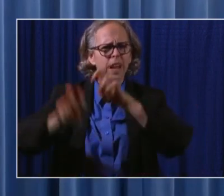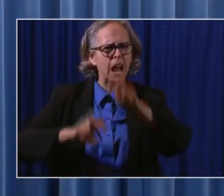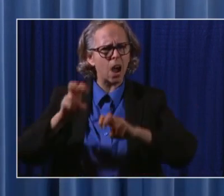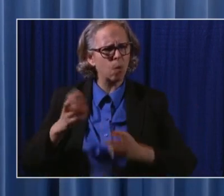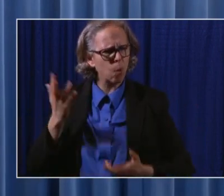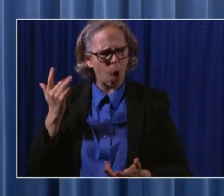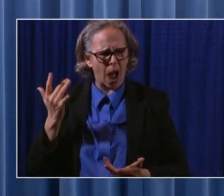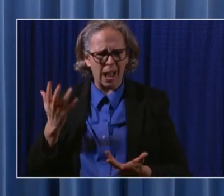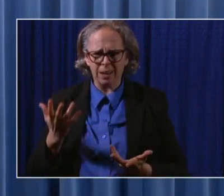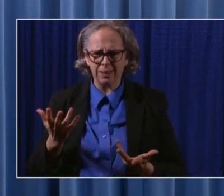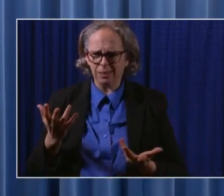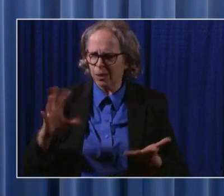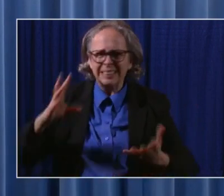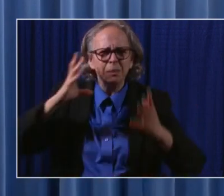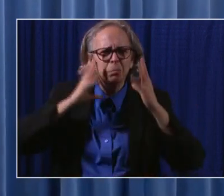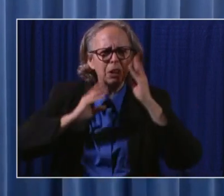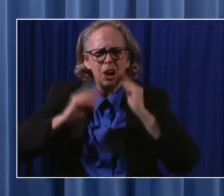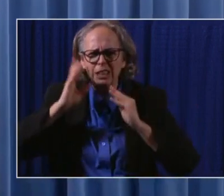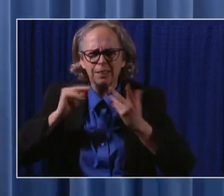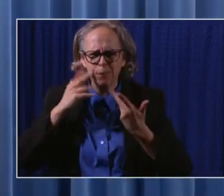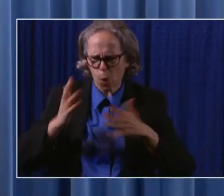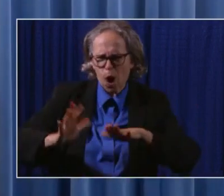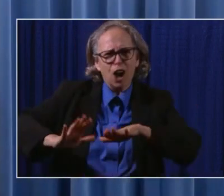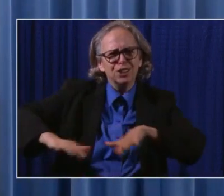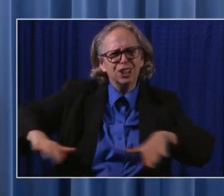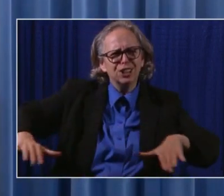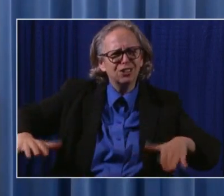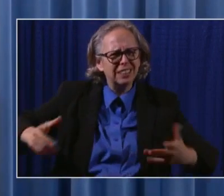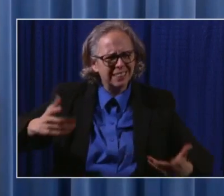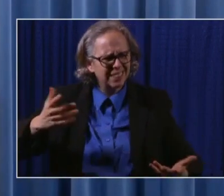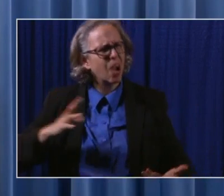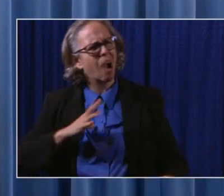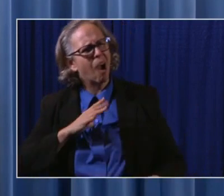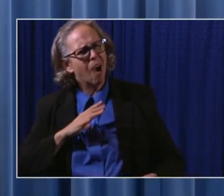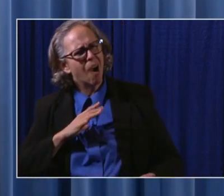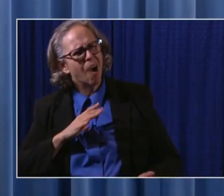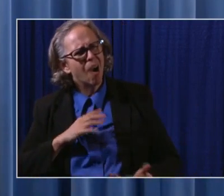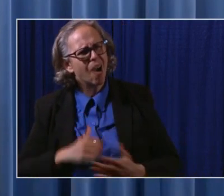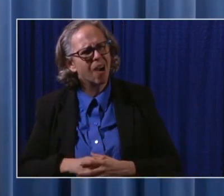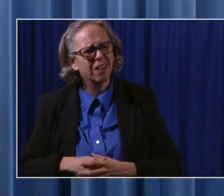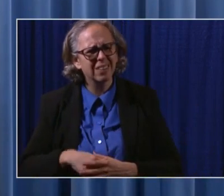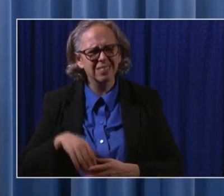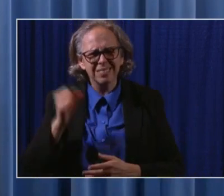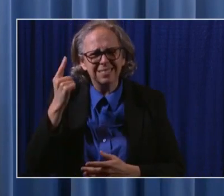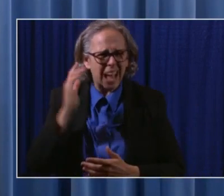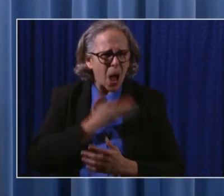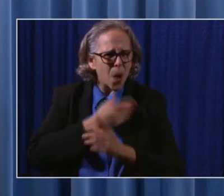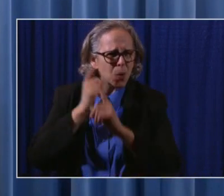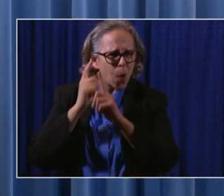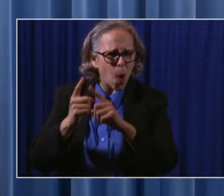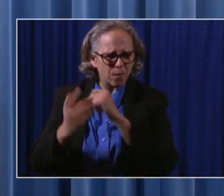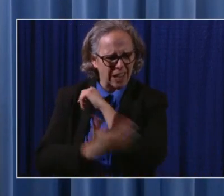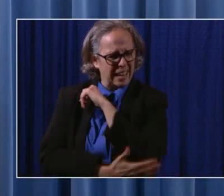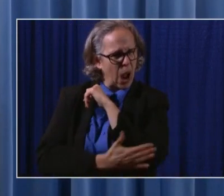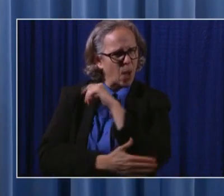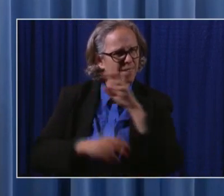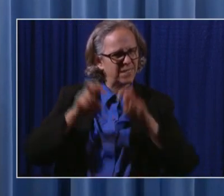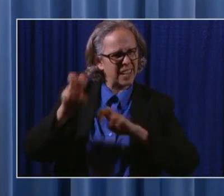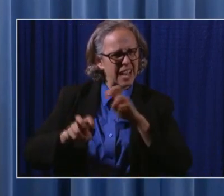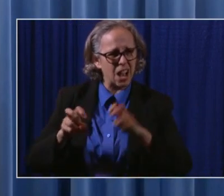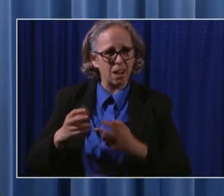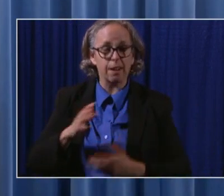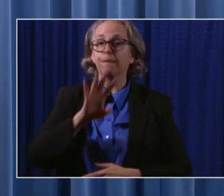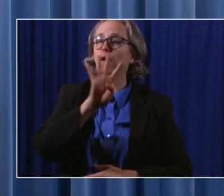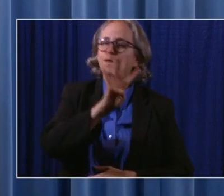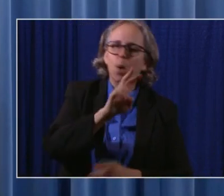our young people. The essence of county fairs is really the young people who are in 4-H, FFA, the young